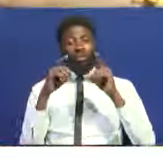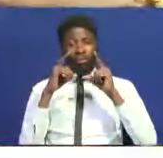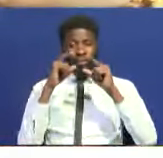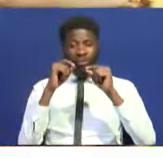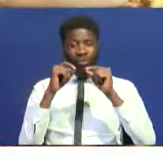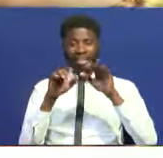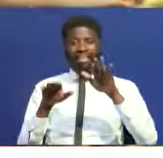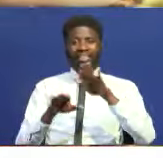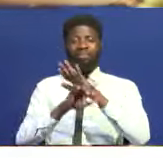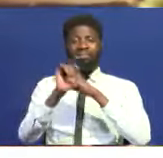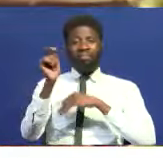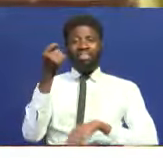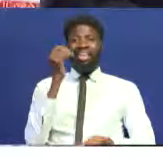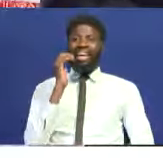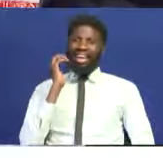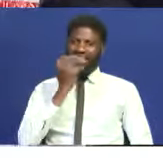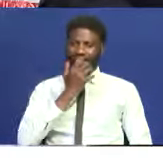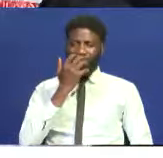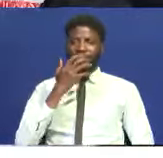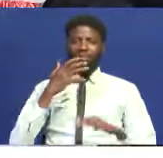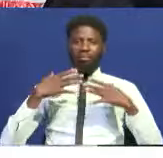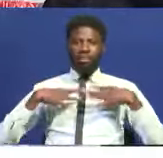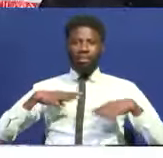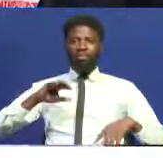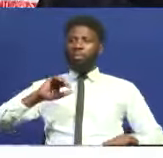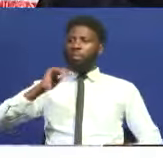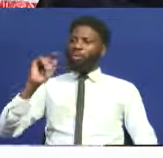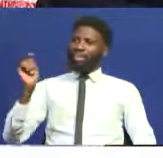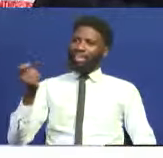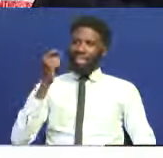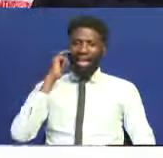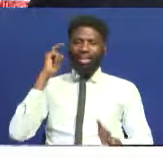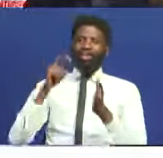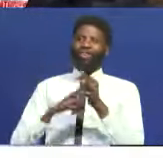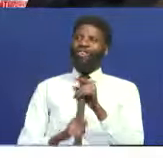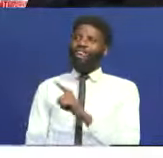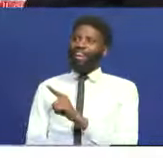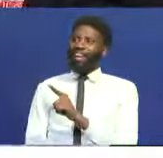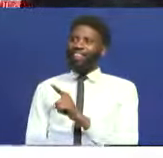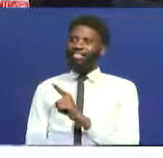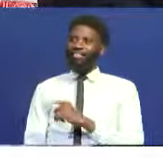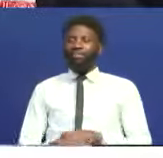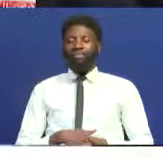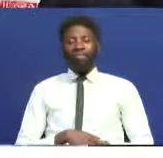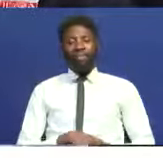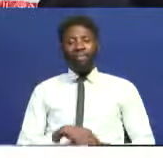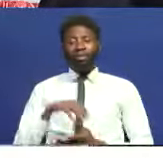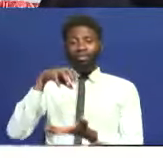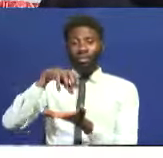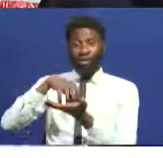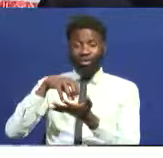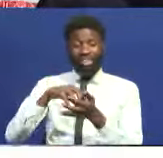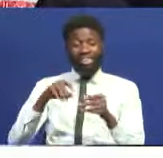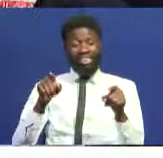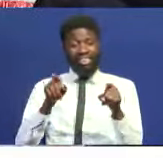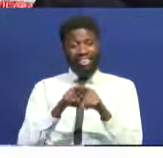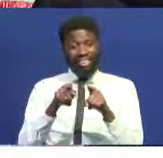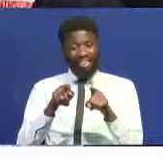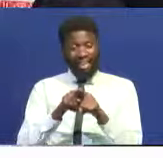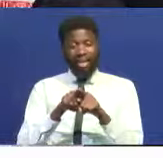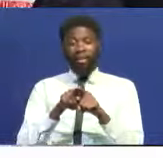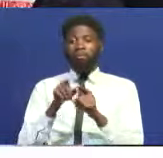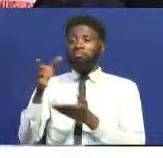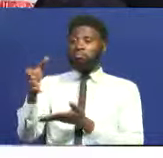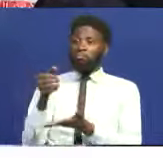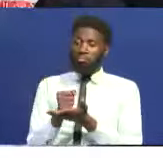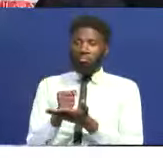wa eneo hilo anayetambuliwa. Na hiyo kiti si appointment kama ya waziri. Yeye alichaguliwa alongside